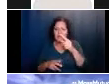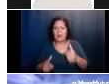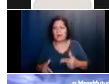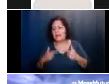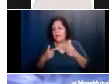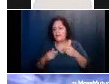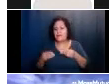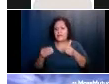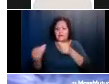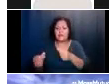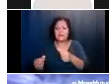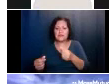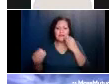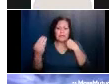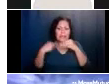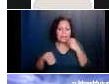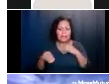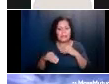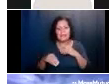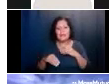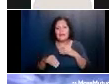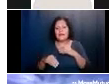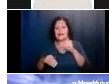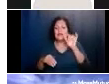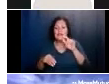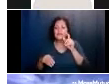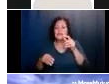expenses, eating. These are the things that are supposed to be covered by